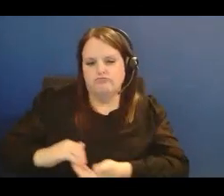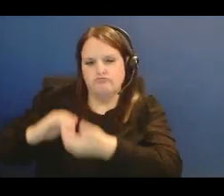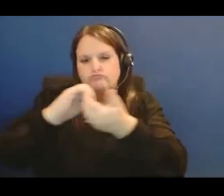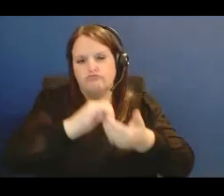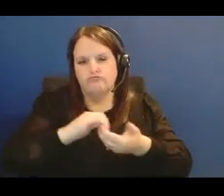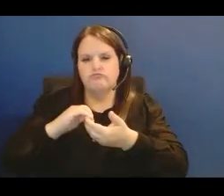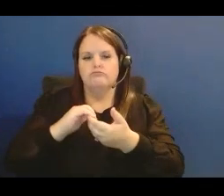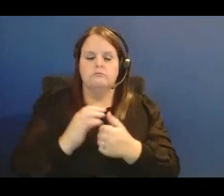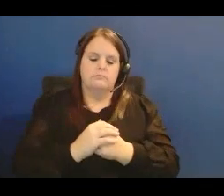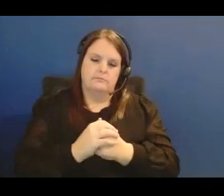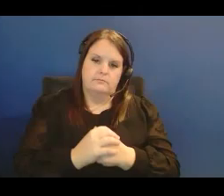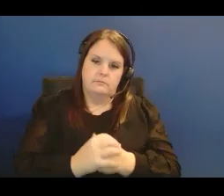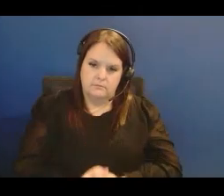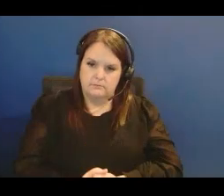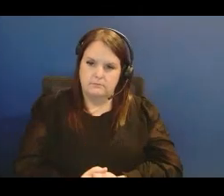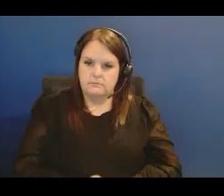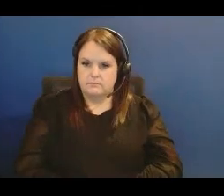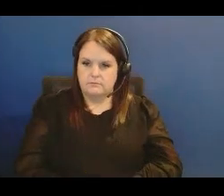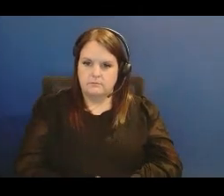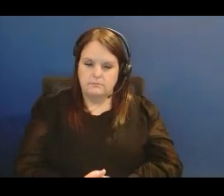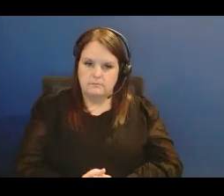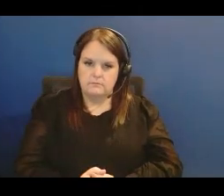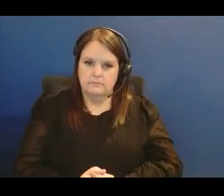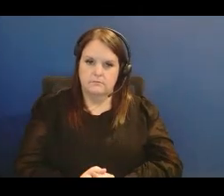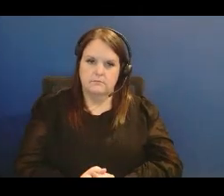Next slide, please.